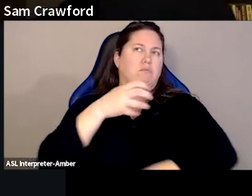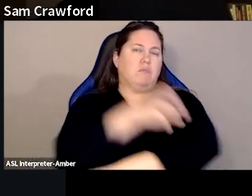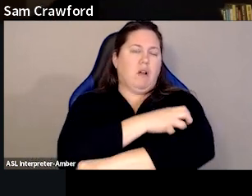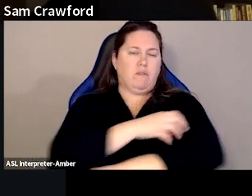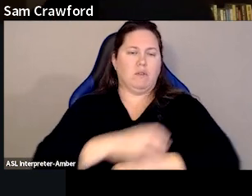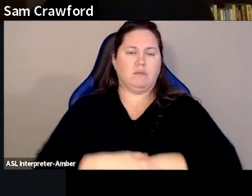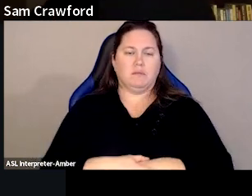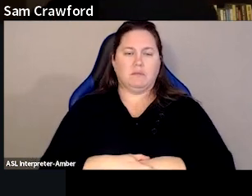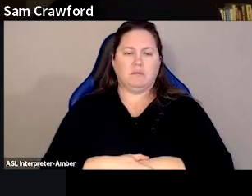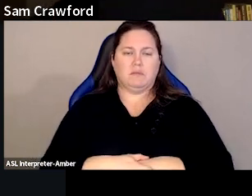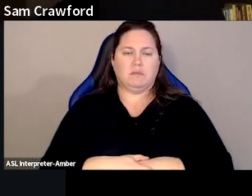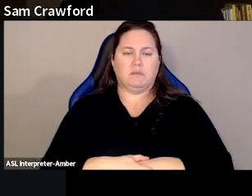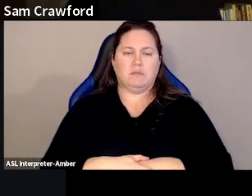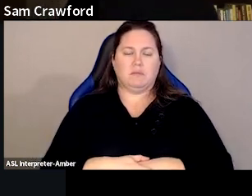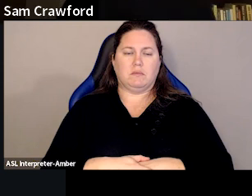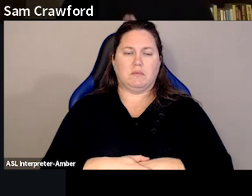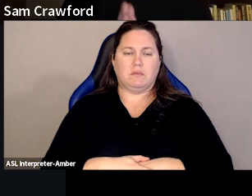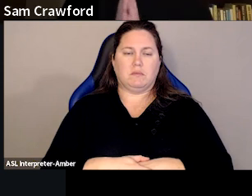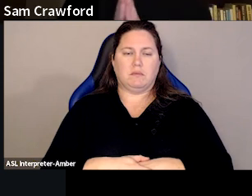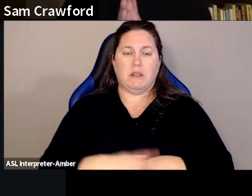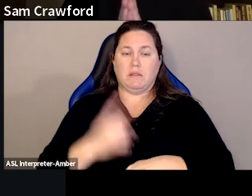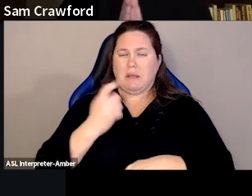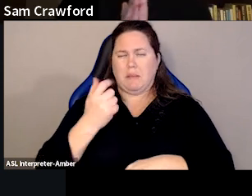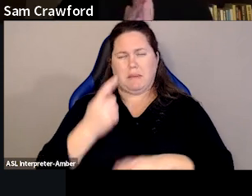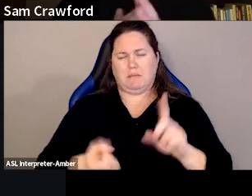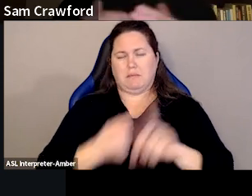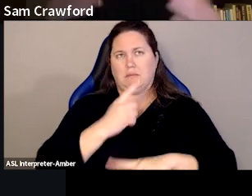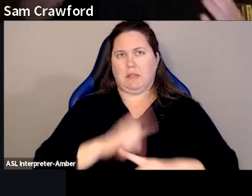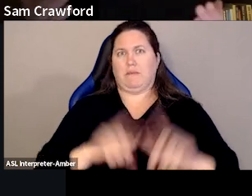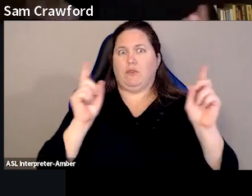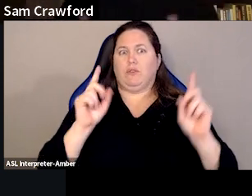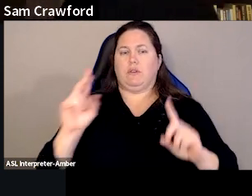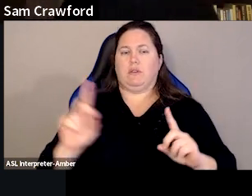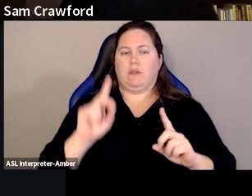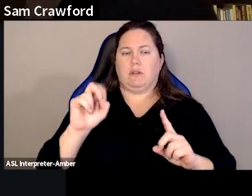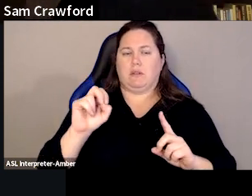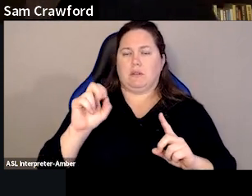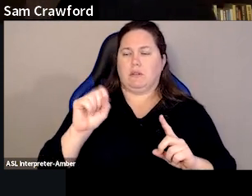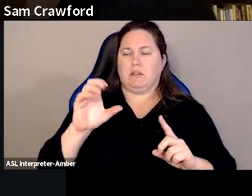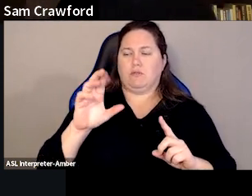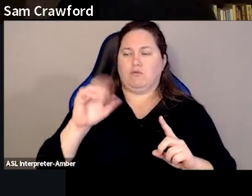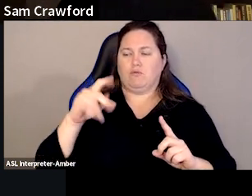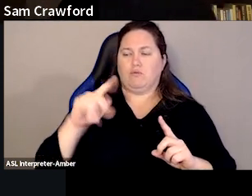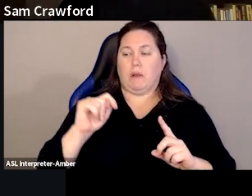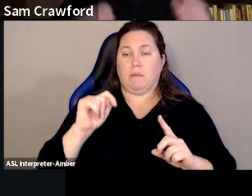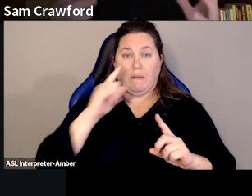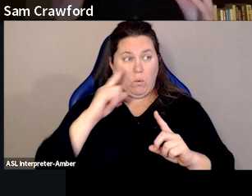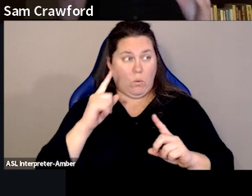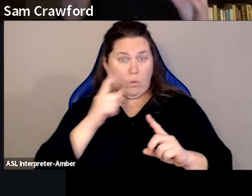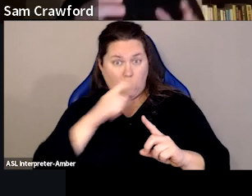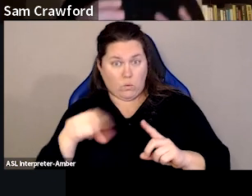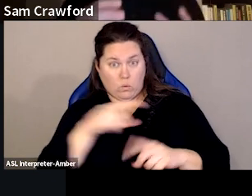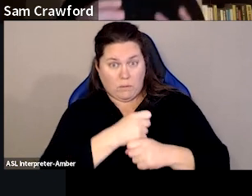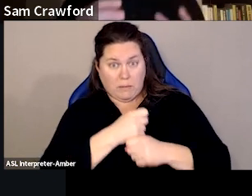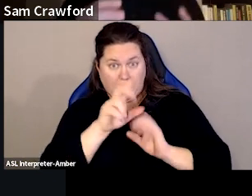Then we've got something a little bit left field. So this is Descript, and this is for those of us who create video content. And basically